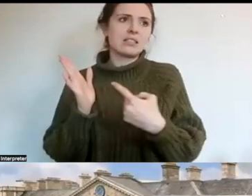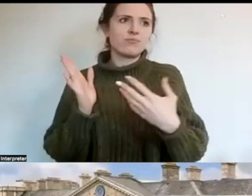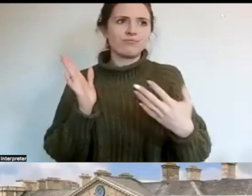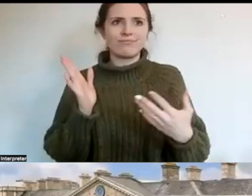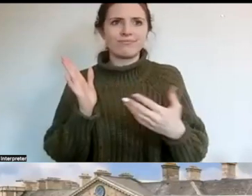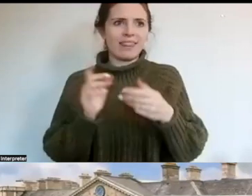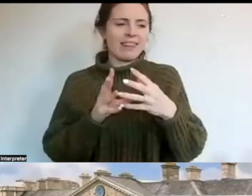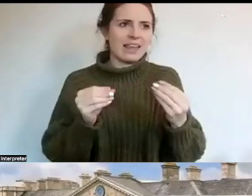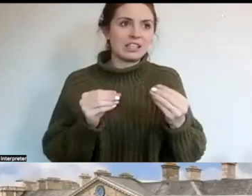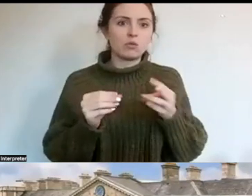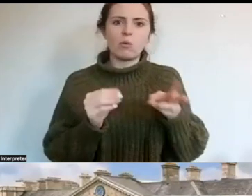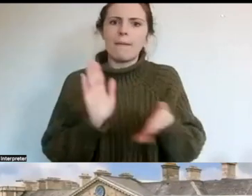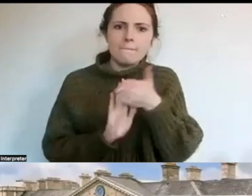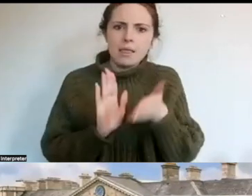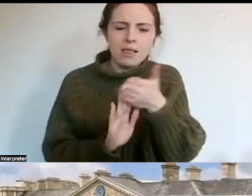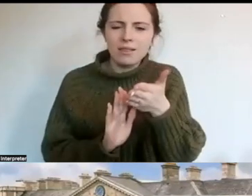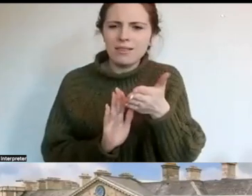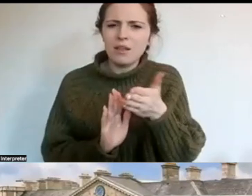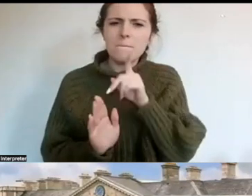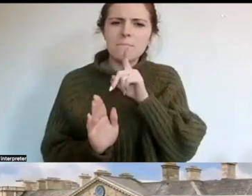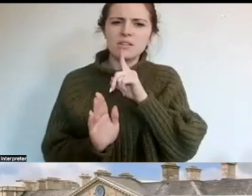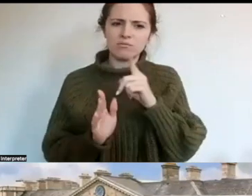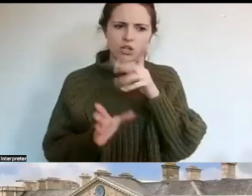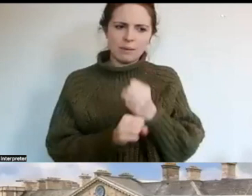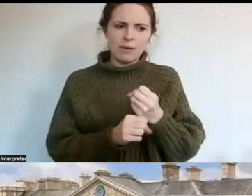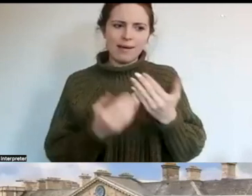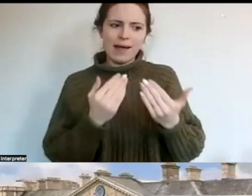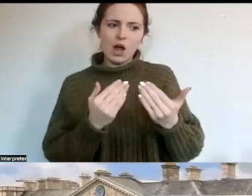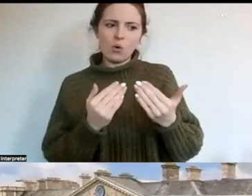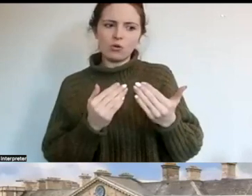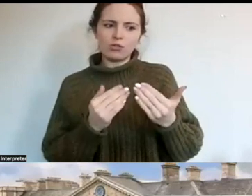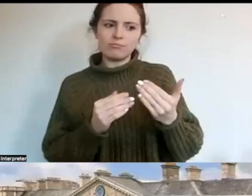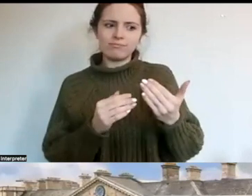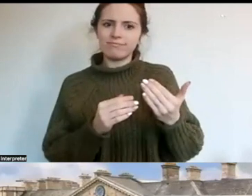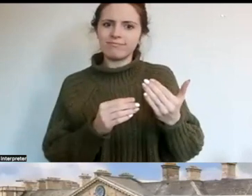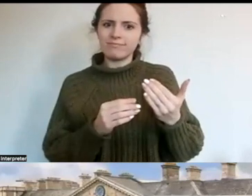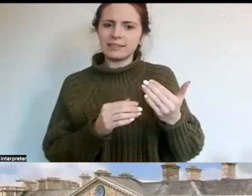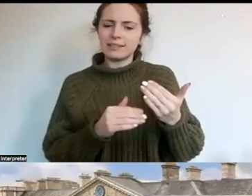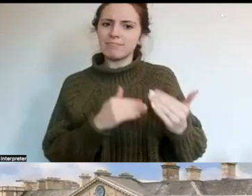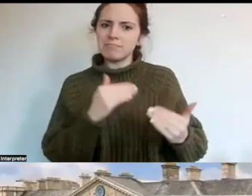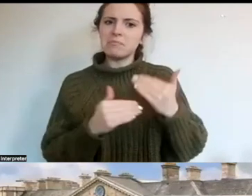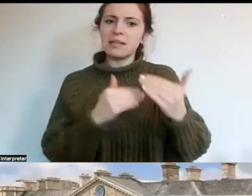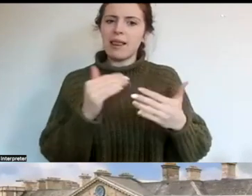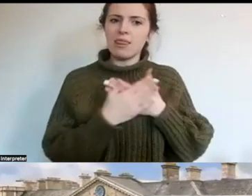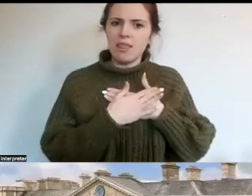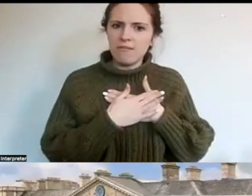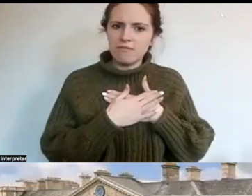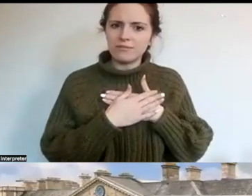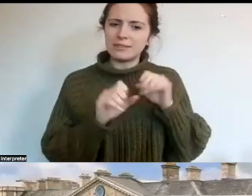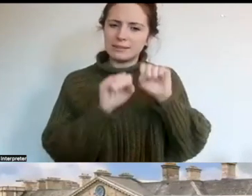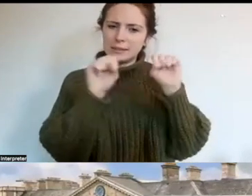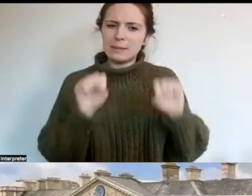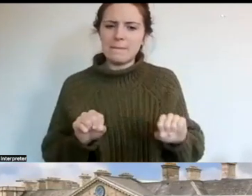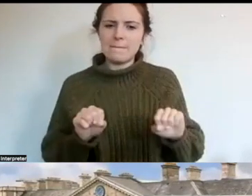things that we're going to build. But let's also talk about how do we maintain love in our systems? And you just was such